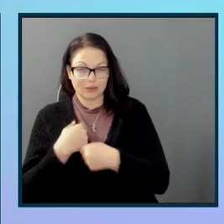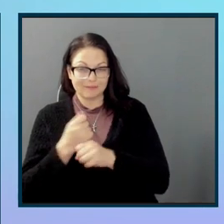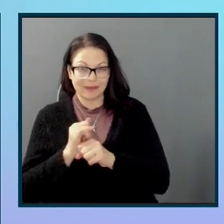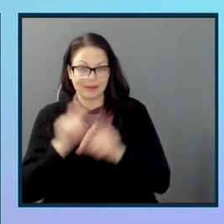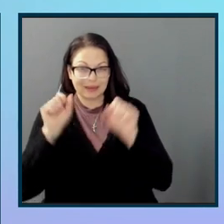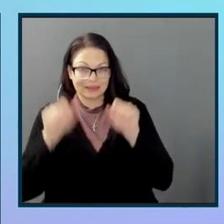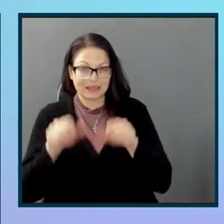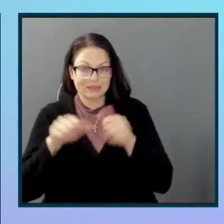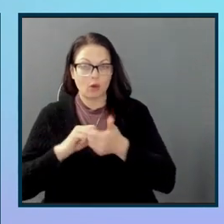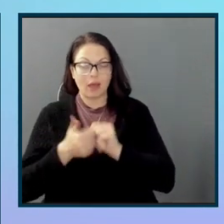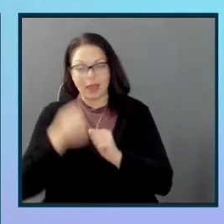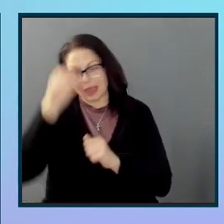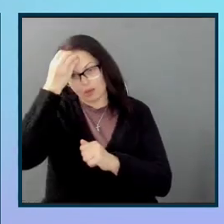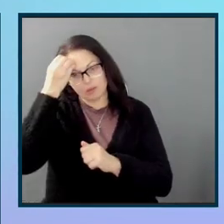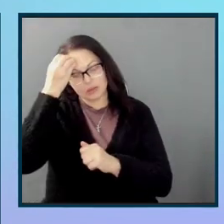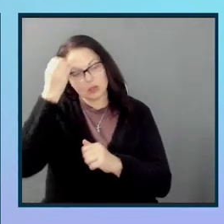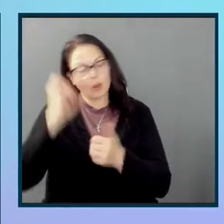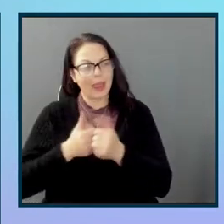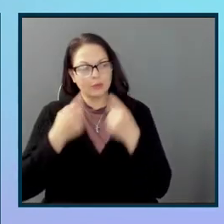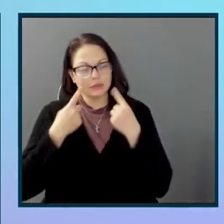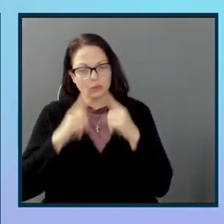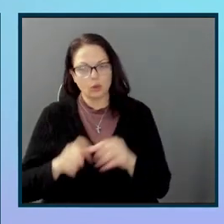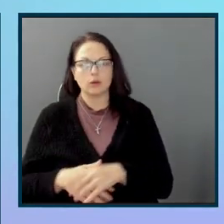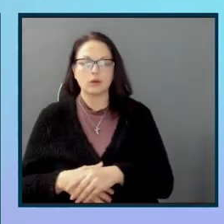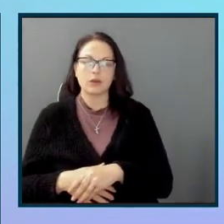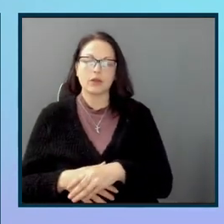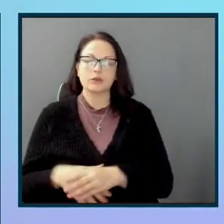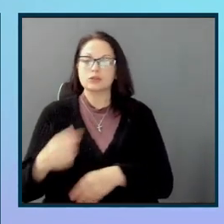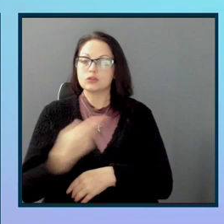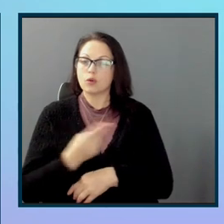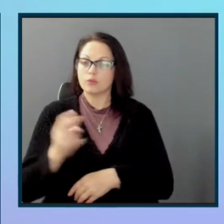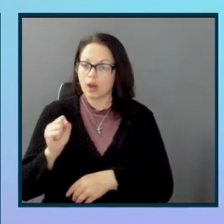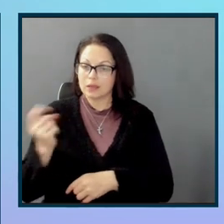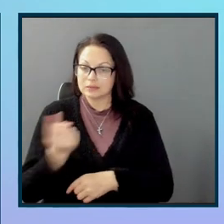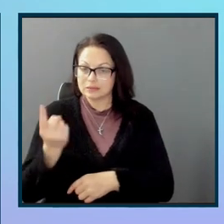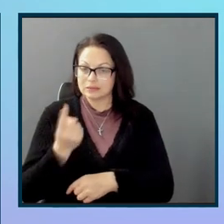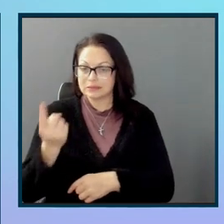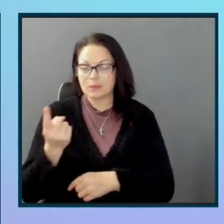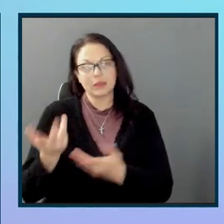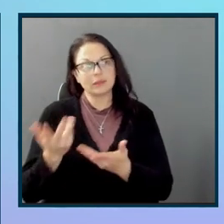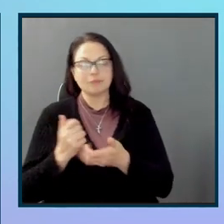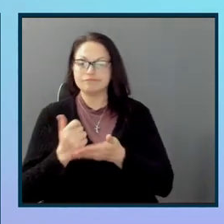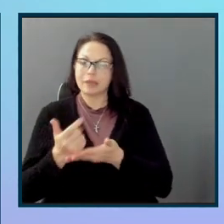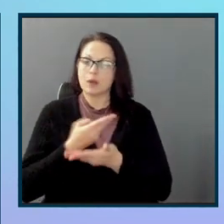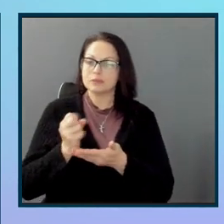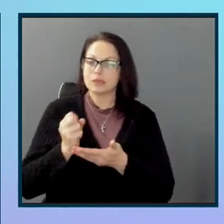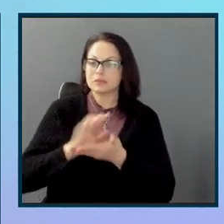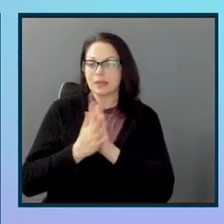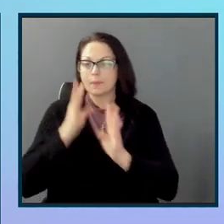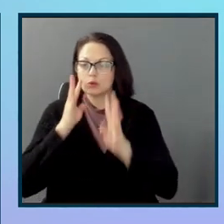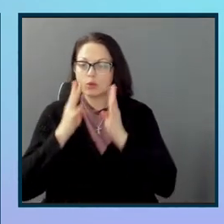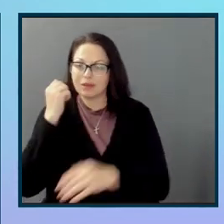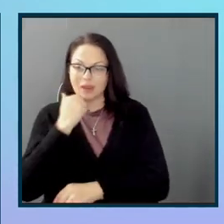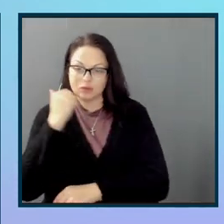How do we make it accessible? How does that work? So for us, it's something that drives innovation every day, I would say. And I would love to